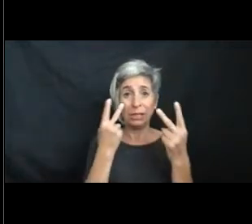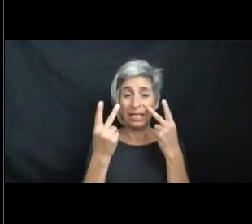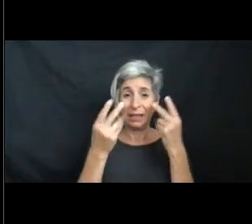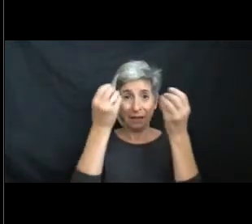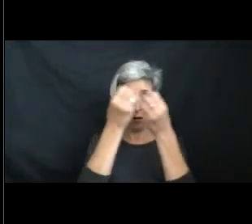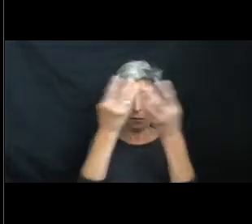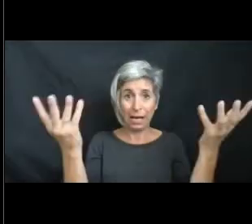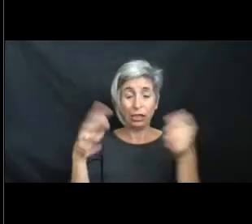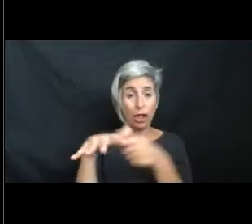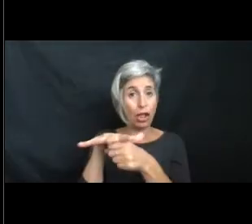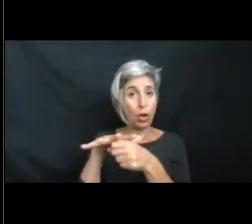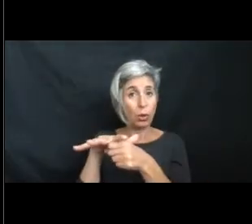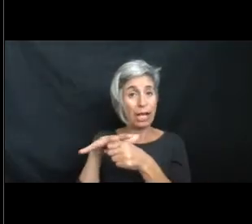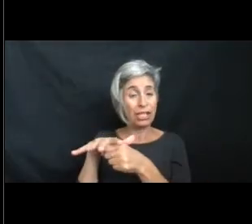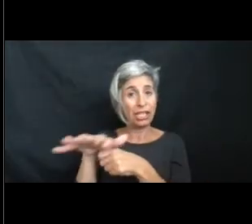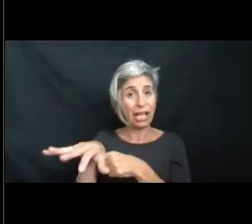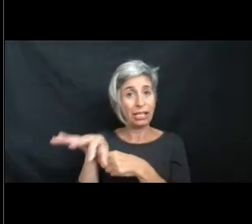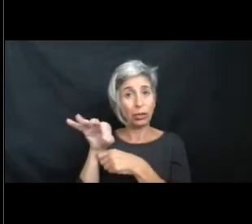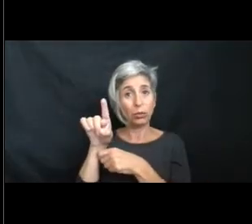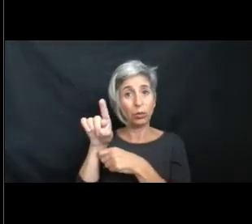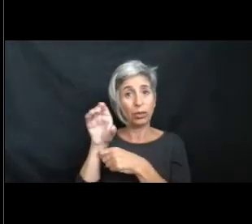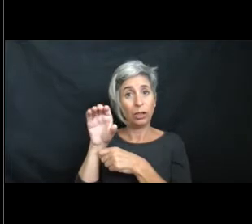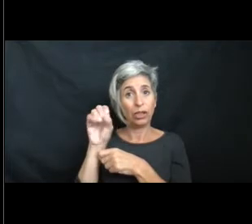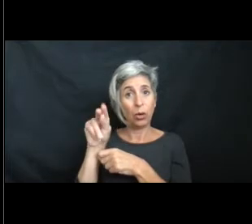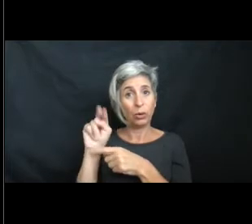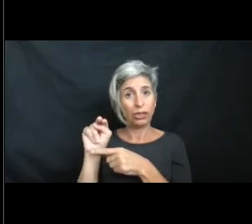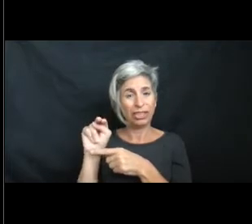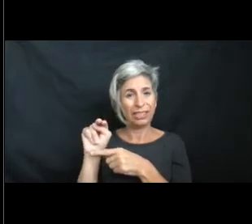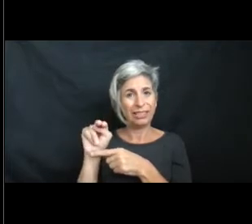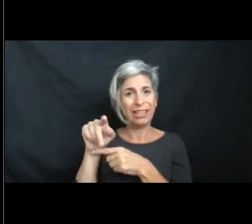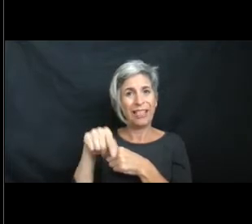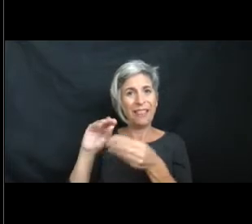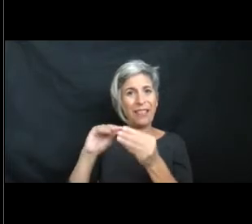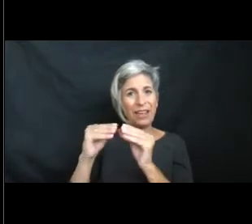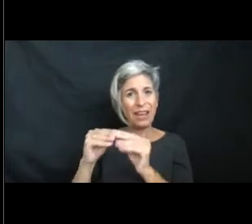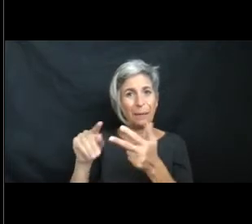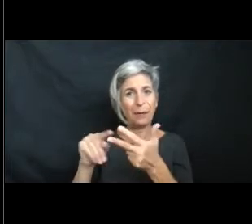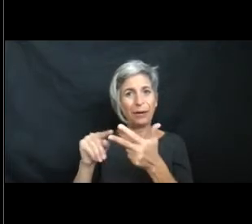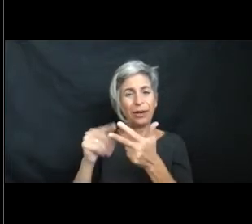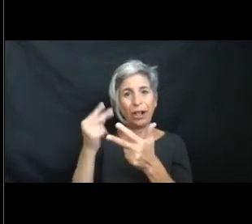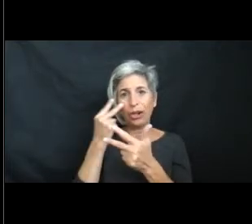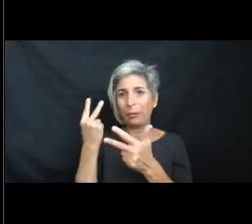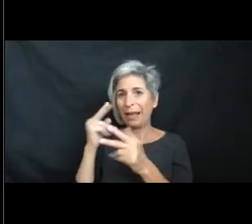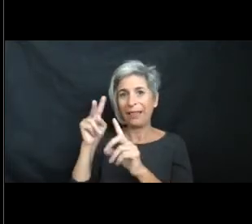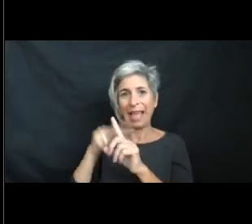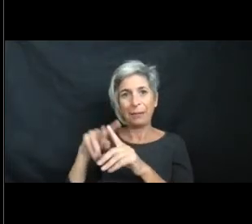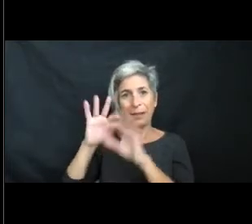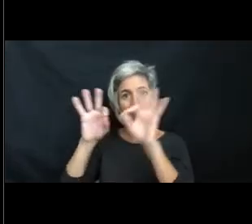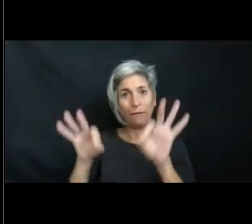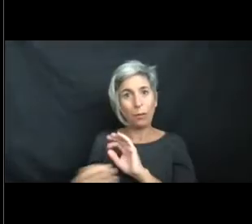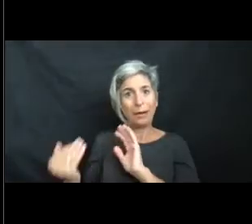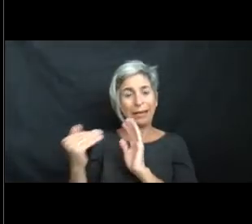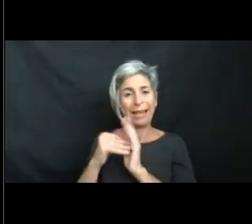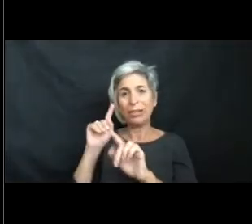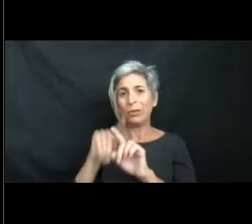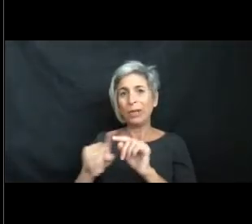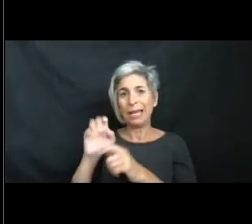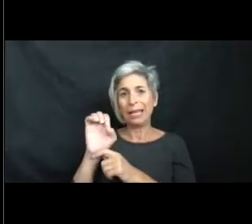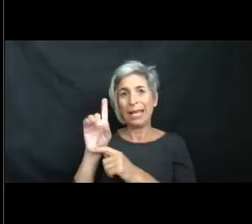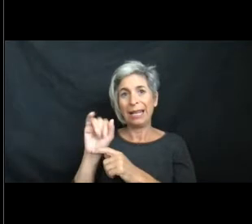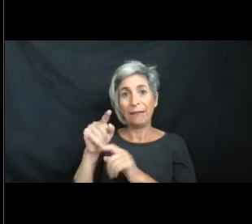the location I chose was 100 Ocean, and here's the parcel. You can look back at the application form again. You can't edit anything from